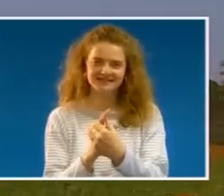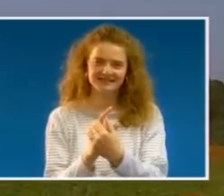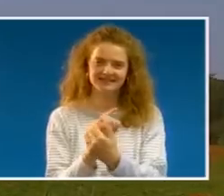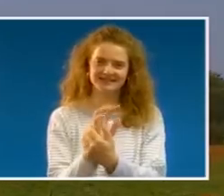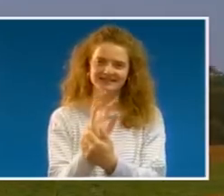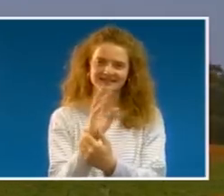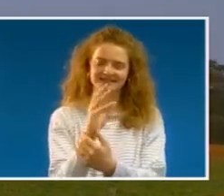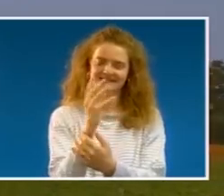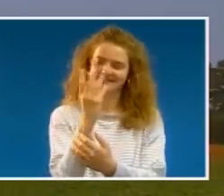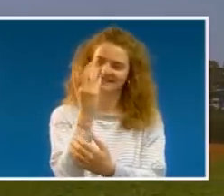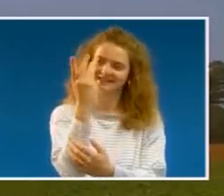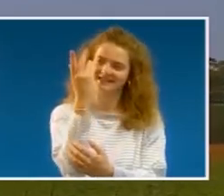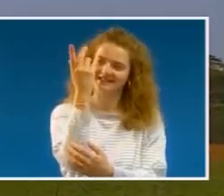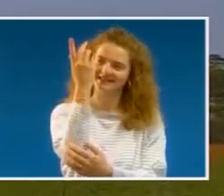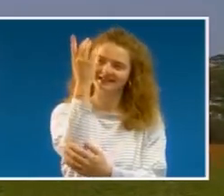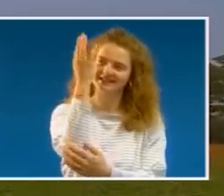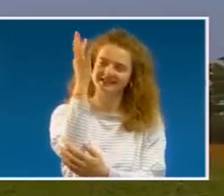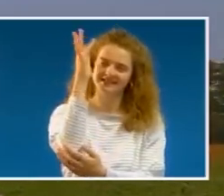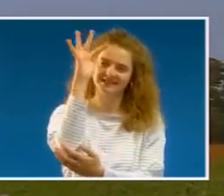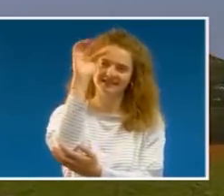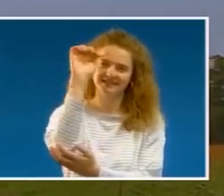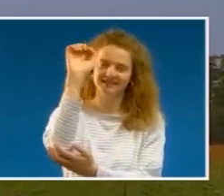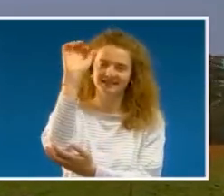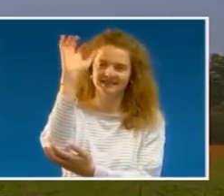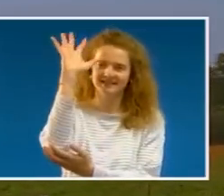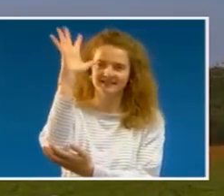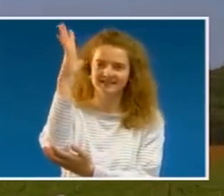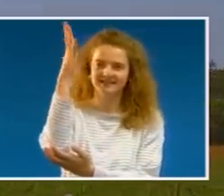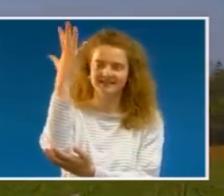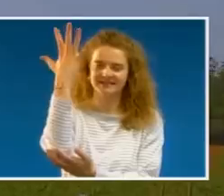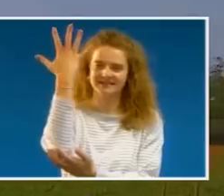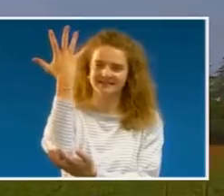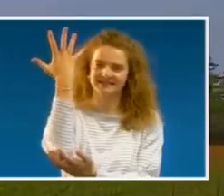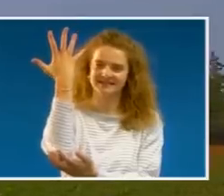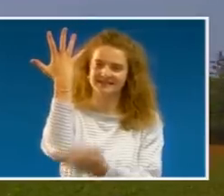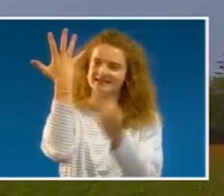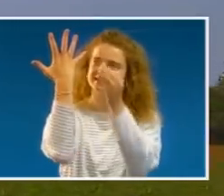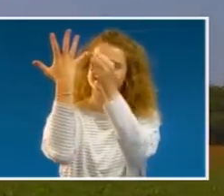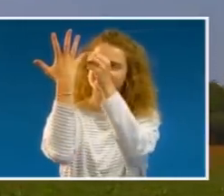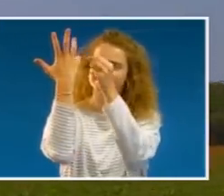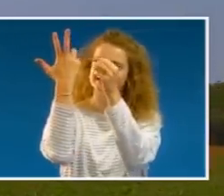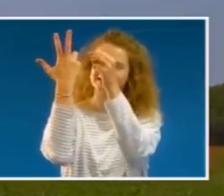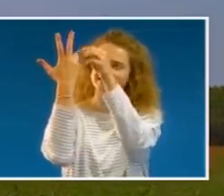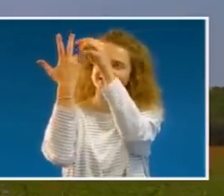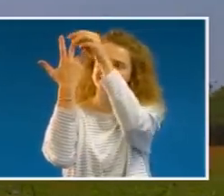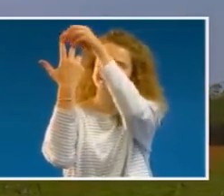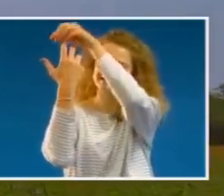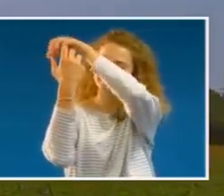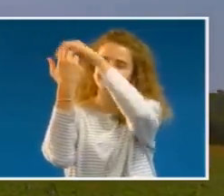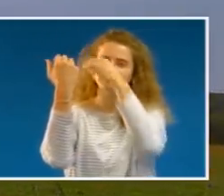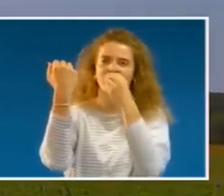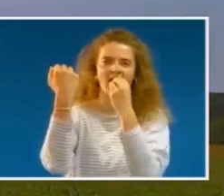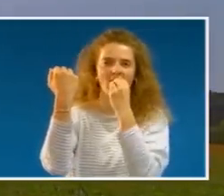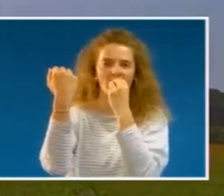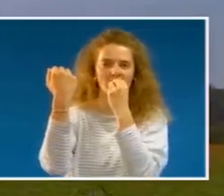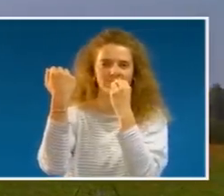found. The shoot grew up and up each day, and soon became a tree. I picked the rosy cherries